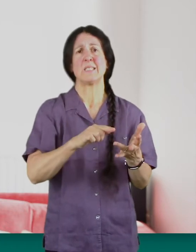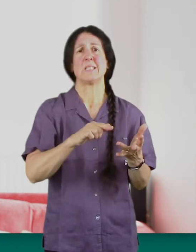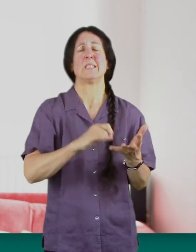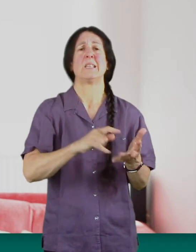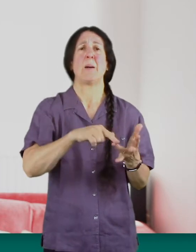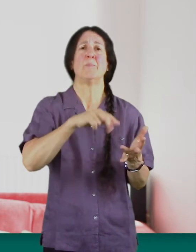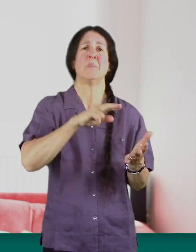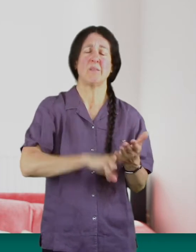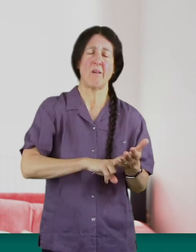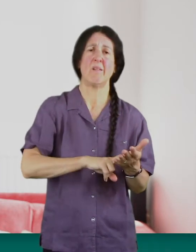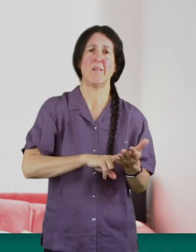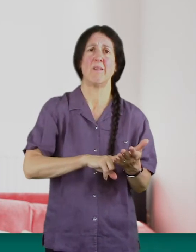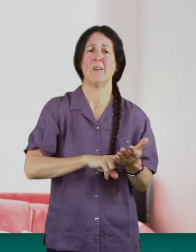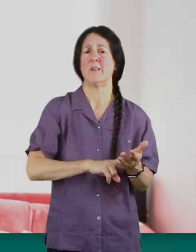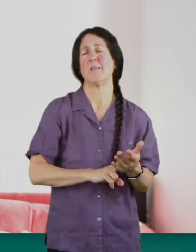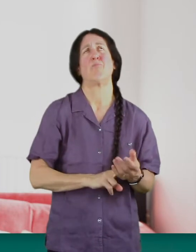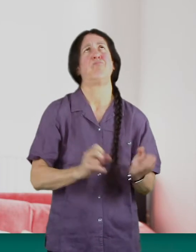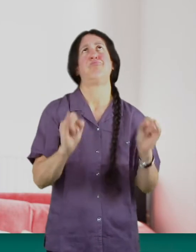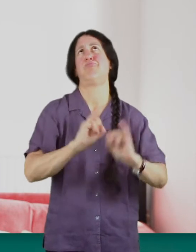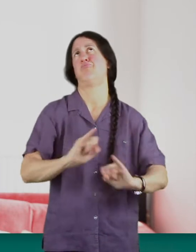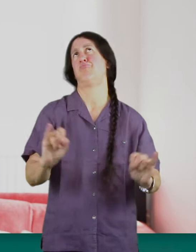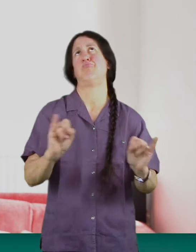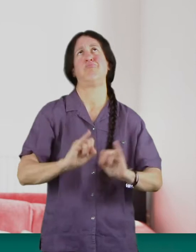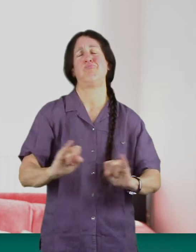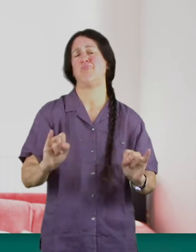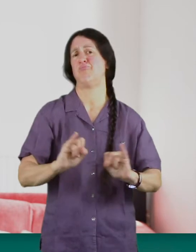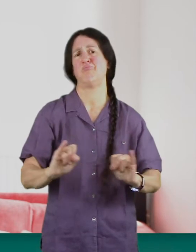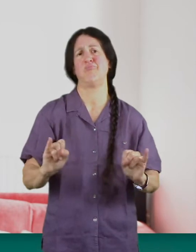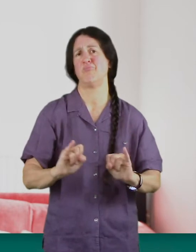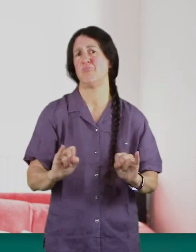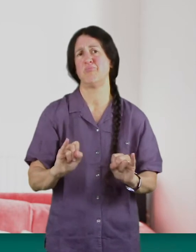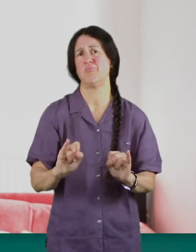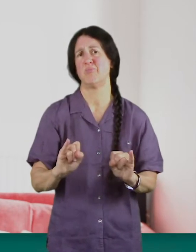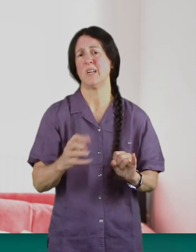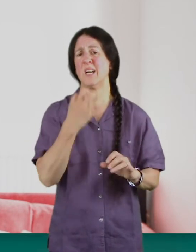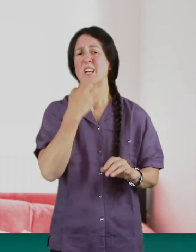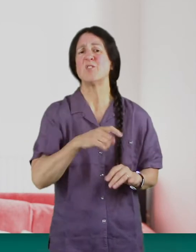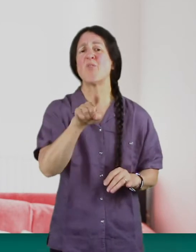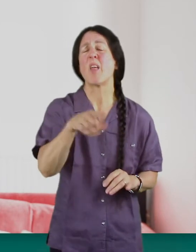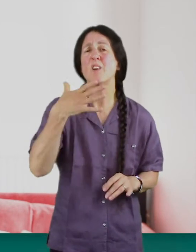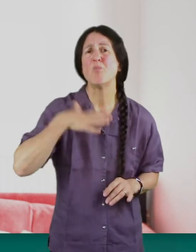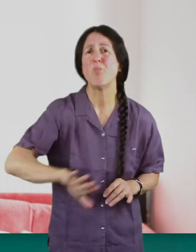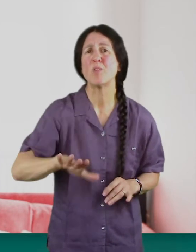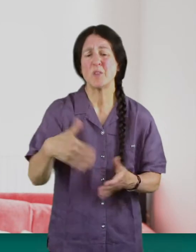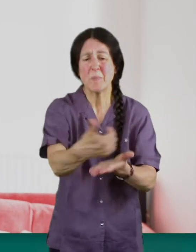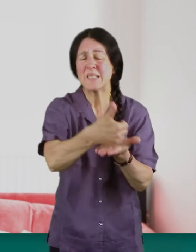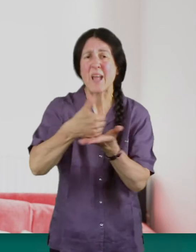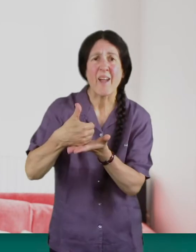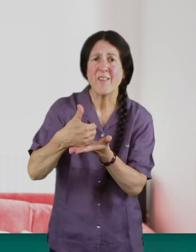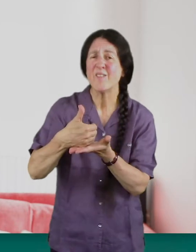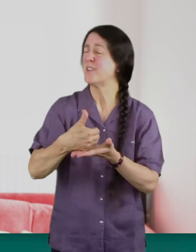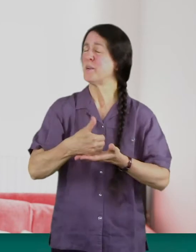pit from an Israelite perspective, because they don't even want to be liberated. There is no